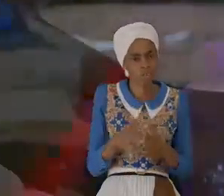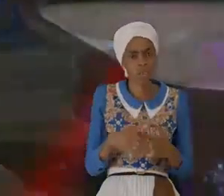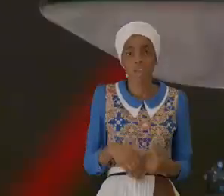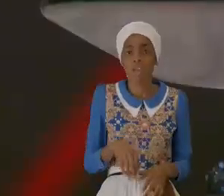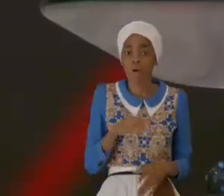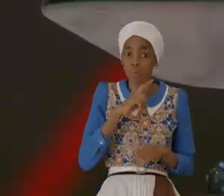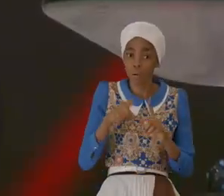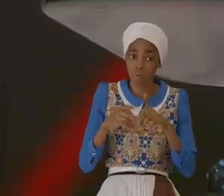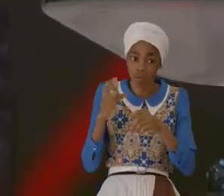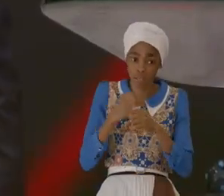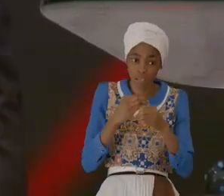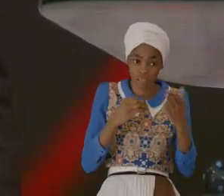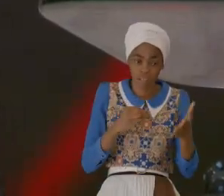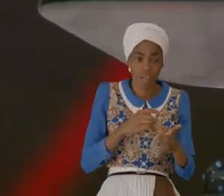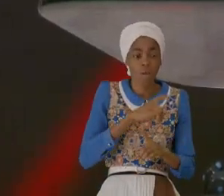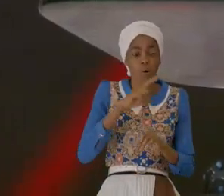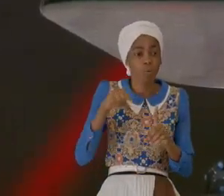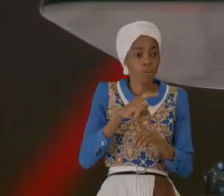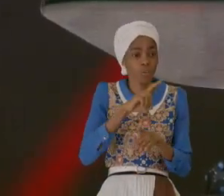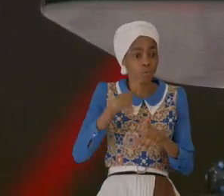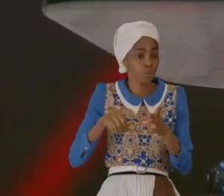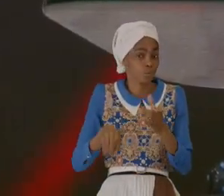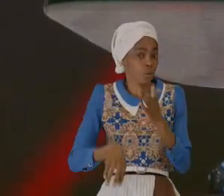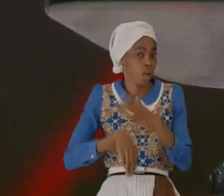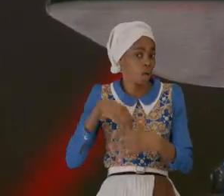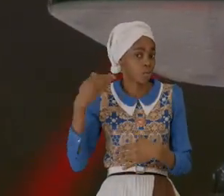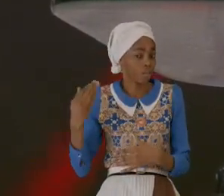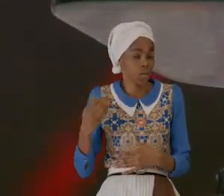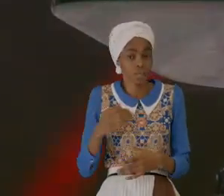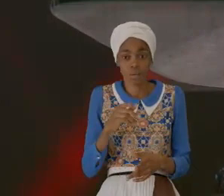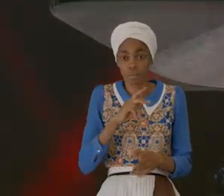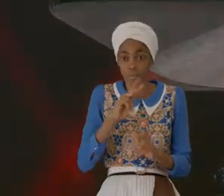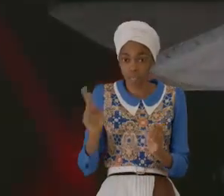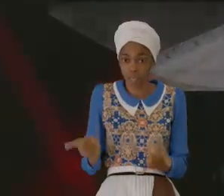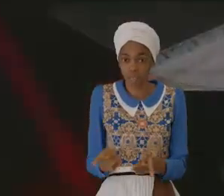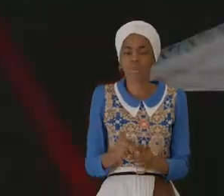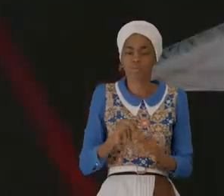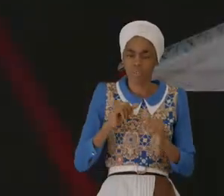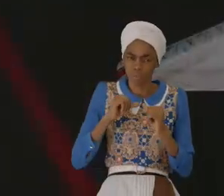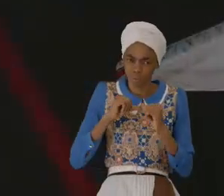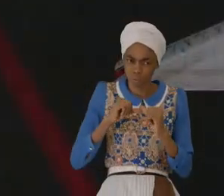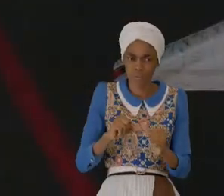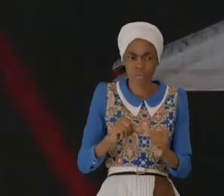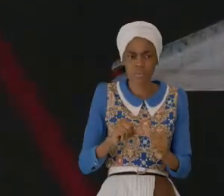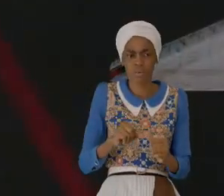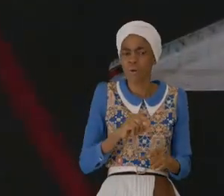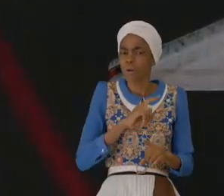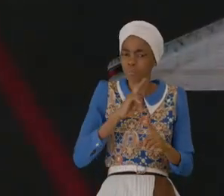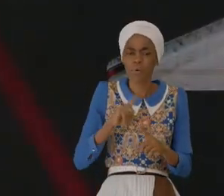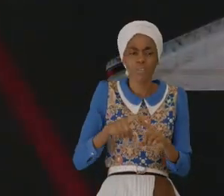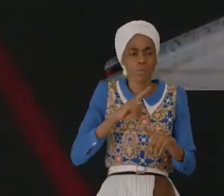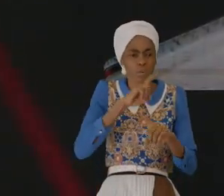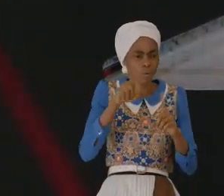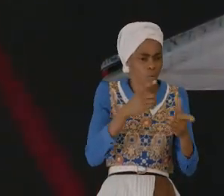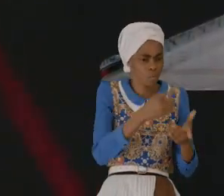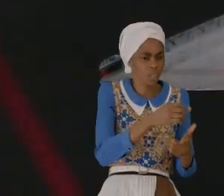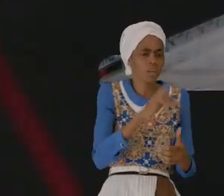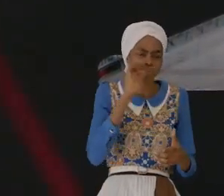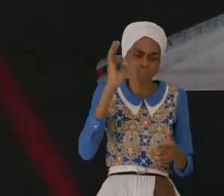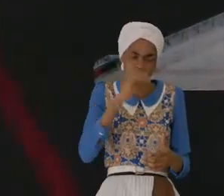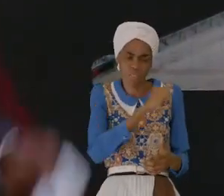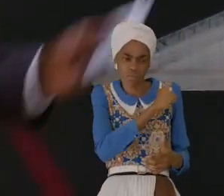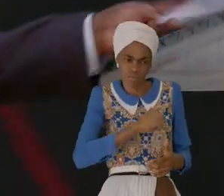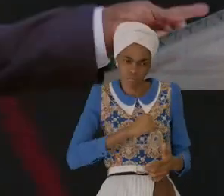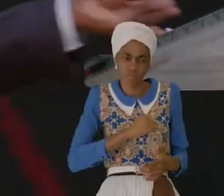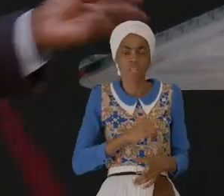preaching circumcision. It's all right. If I am preaching circumcision, why do I suffer persecution? If I'm